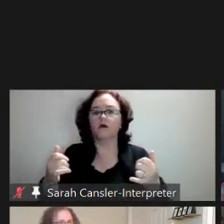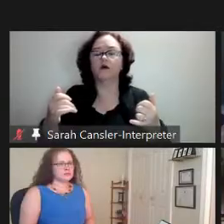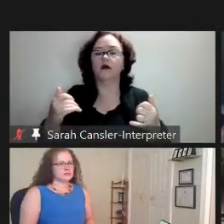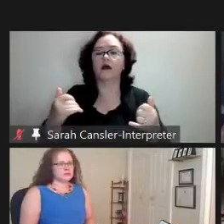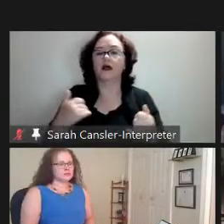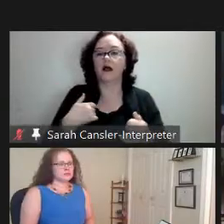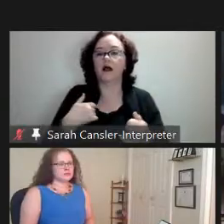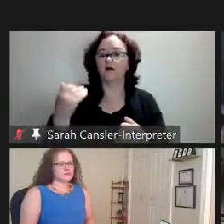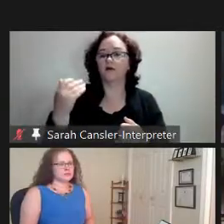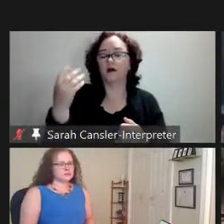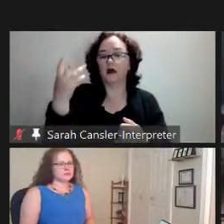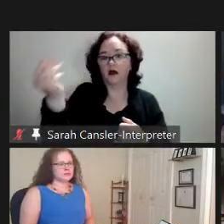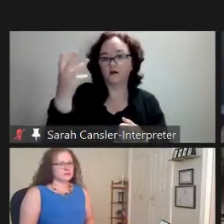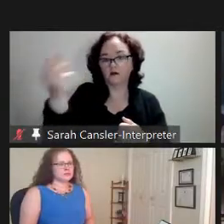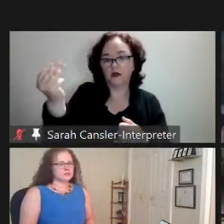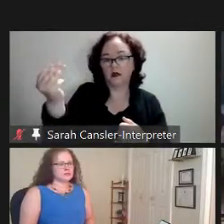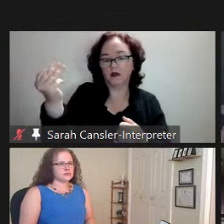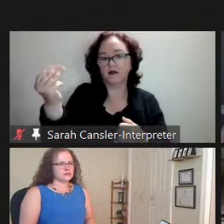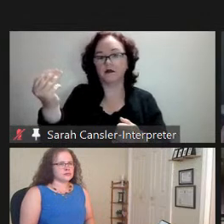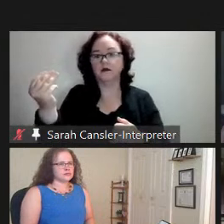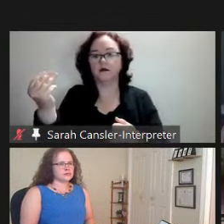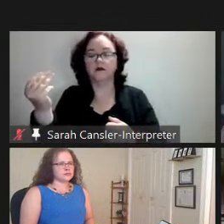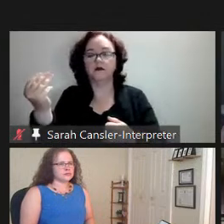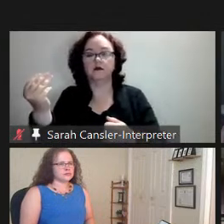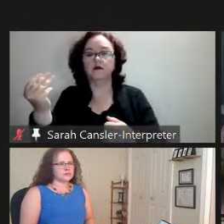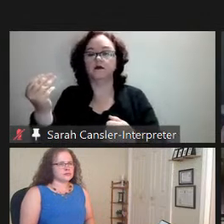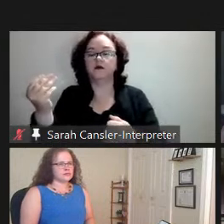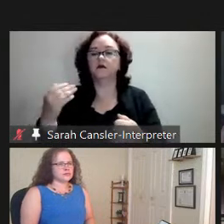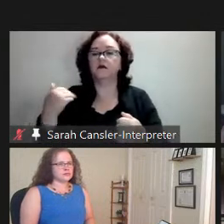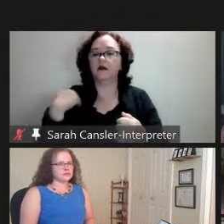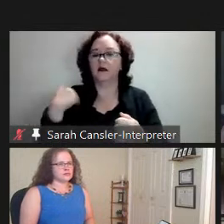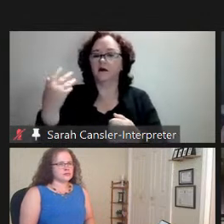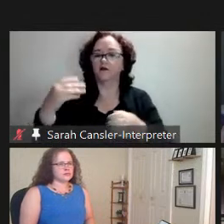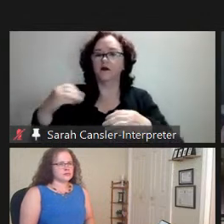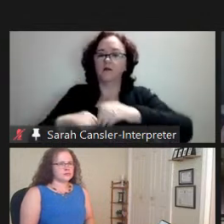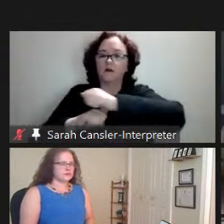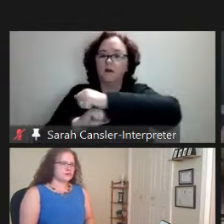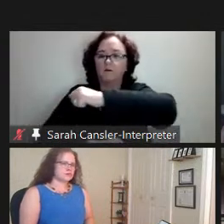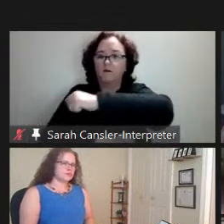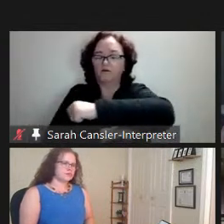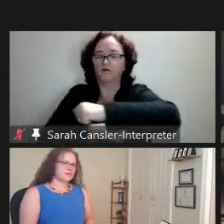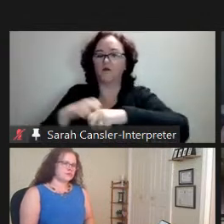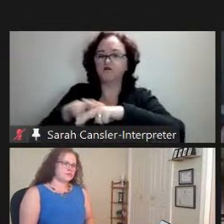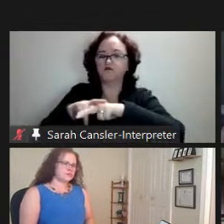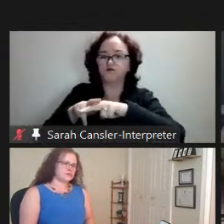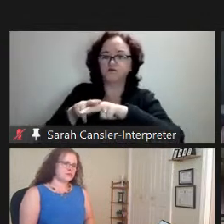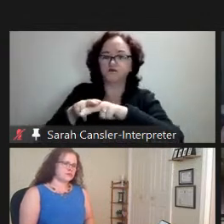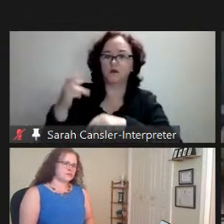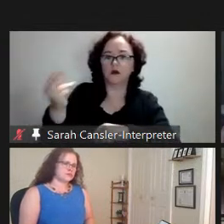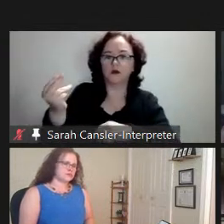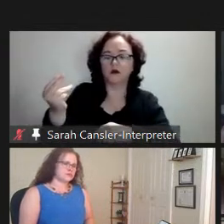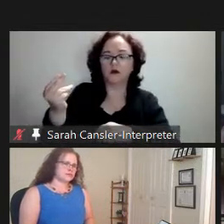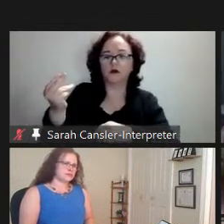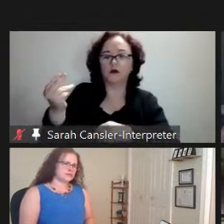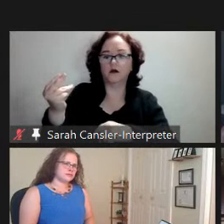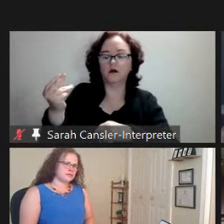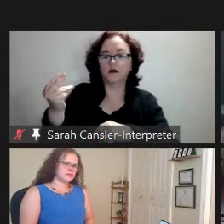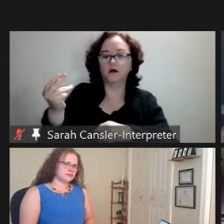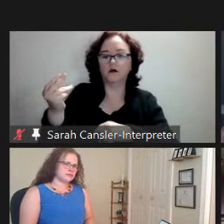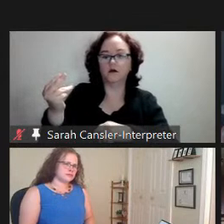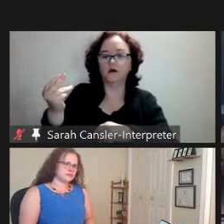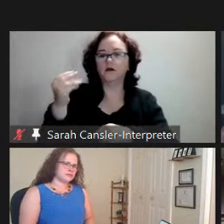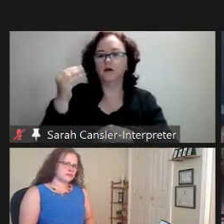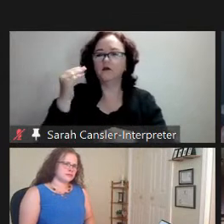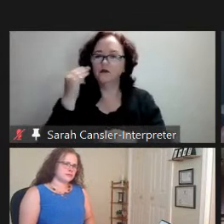outside parts of the station, where you need to, generally speaking, right now you take the stairs,